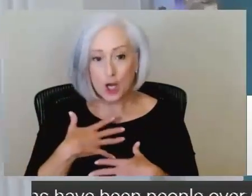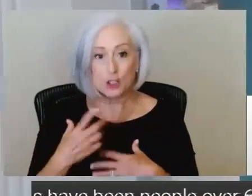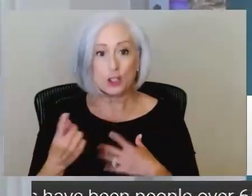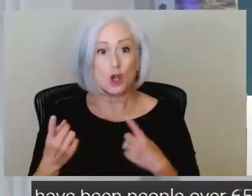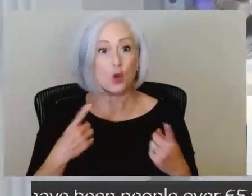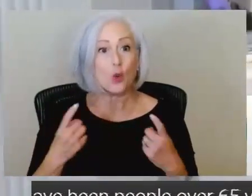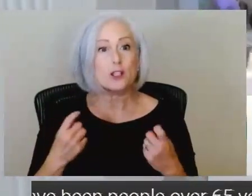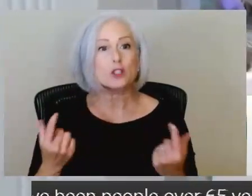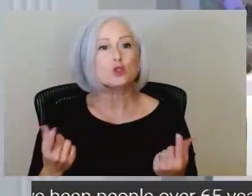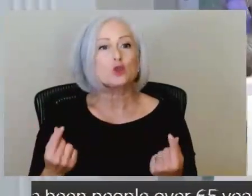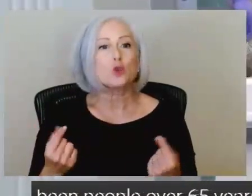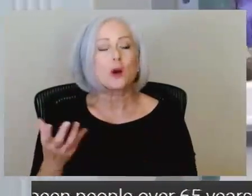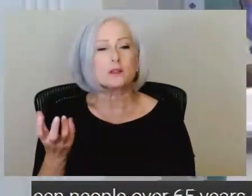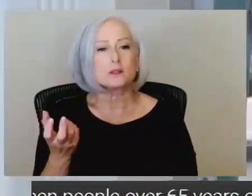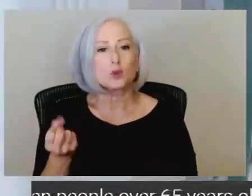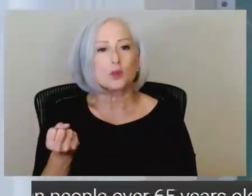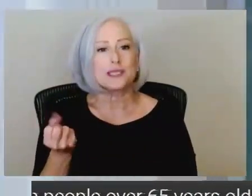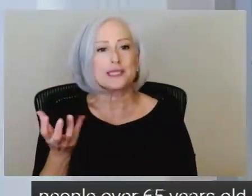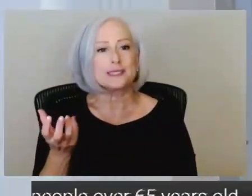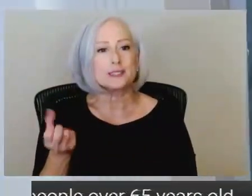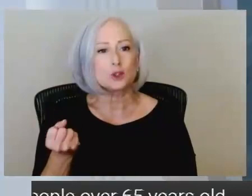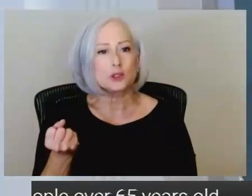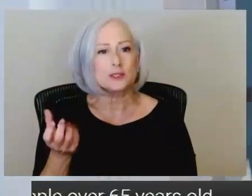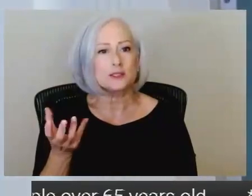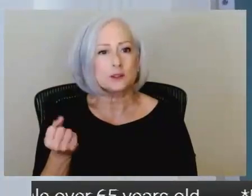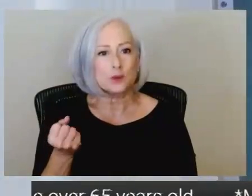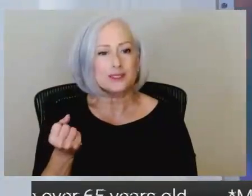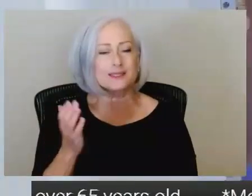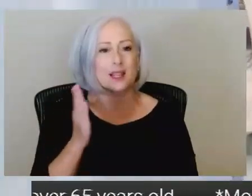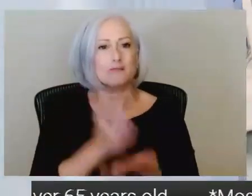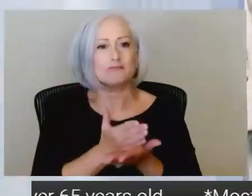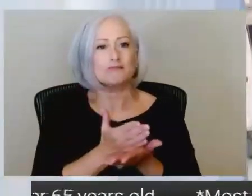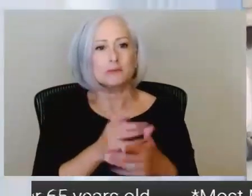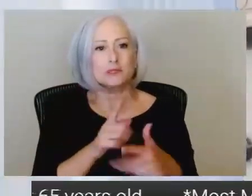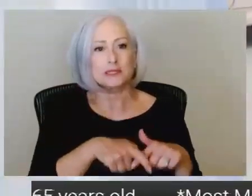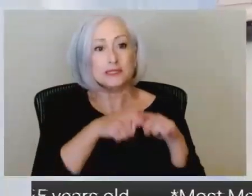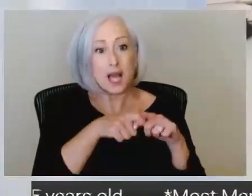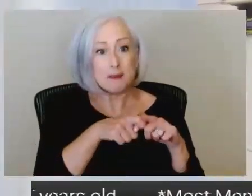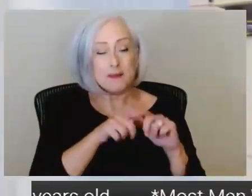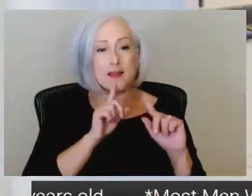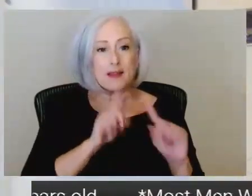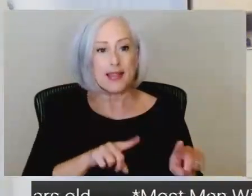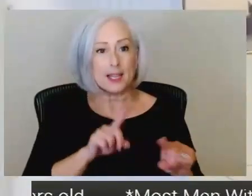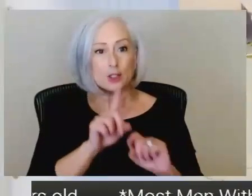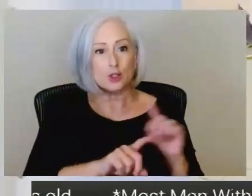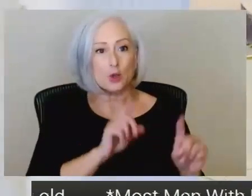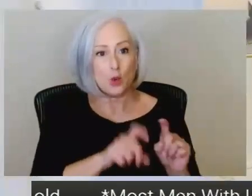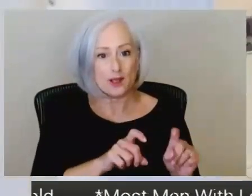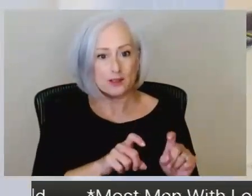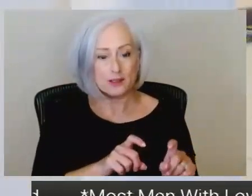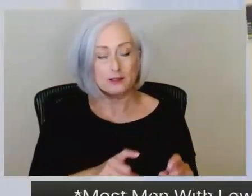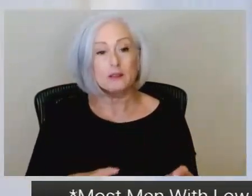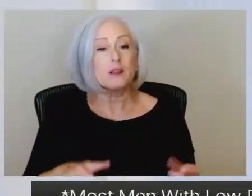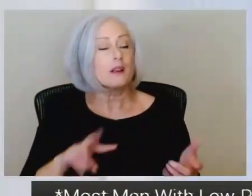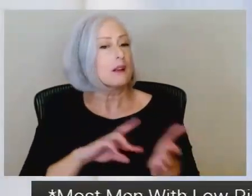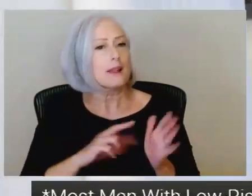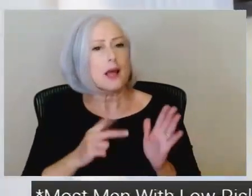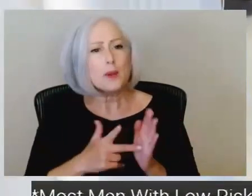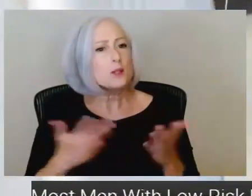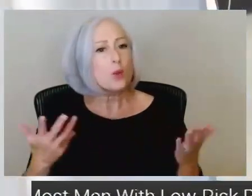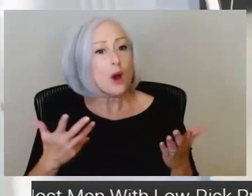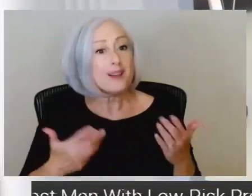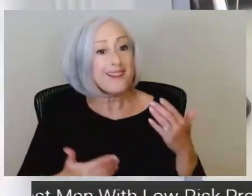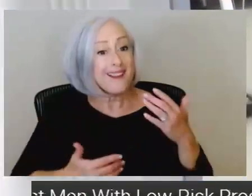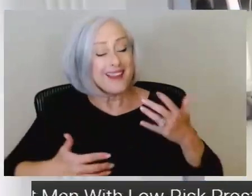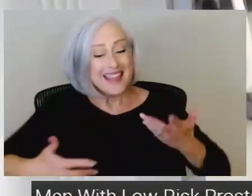that little squeeze ball in her hand. And they stop everything and they answer her questions. So this is a very interactive between